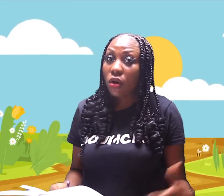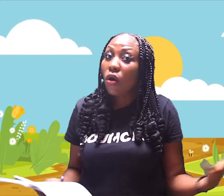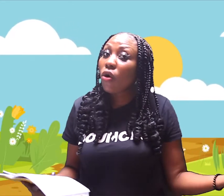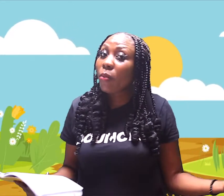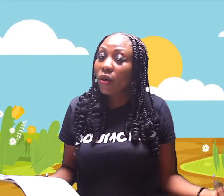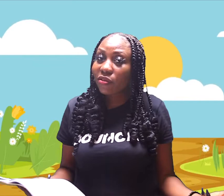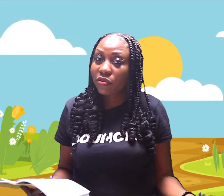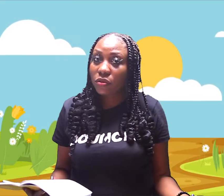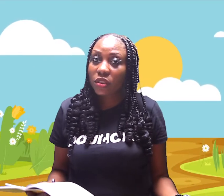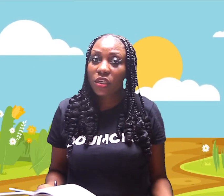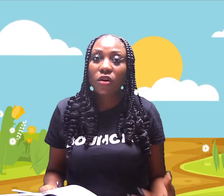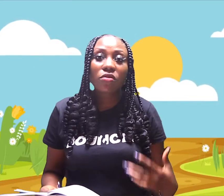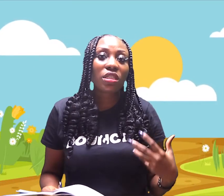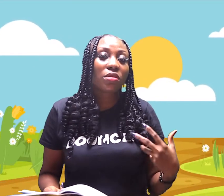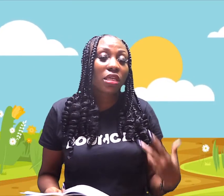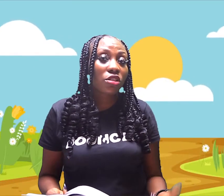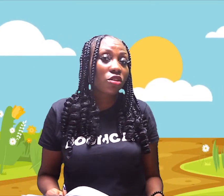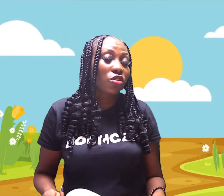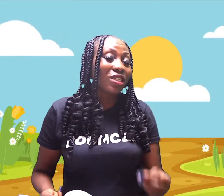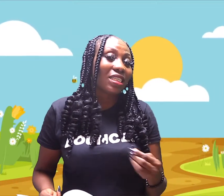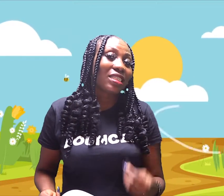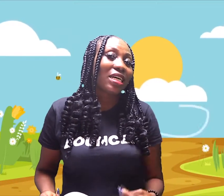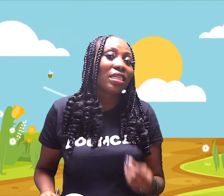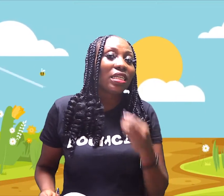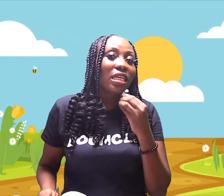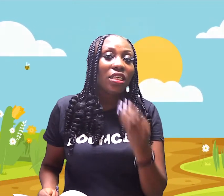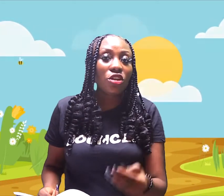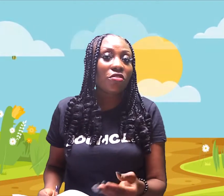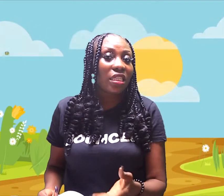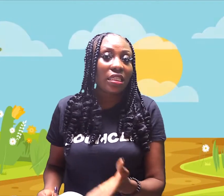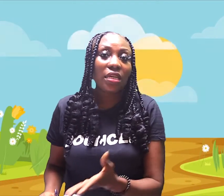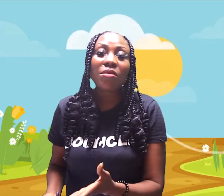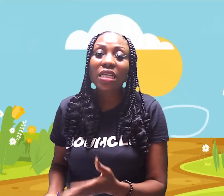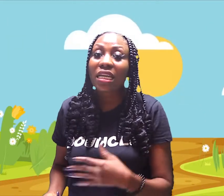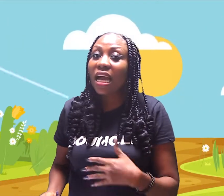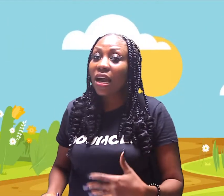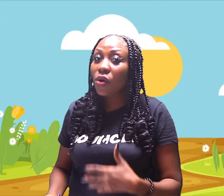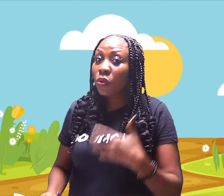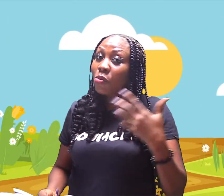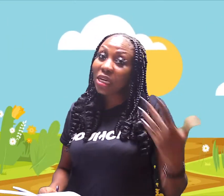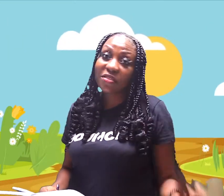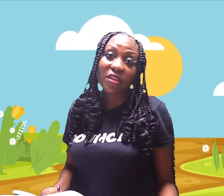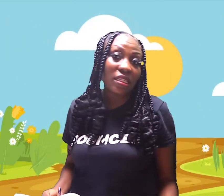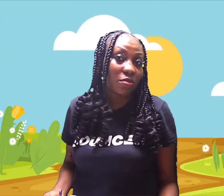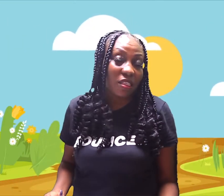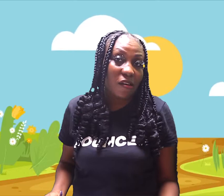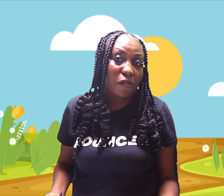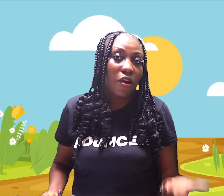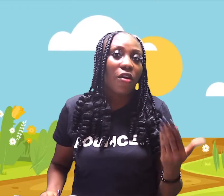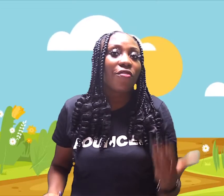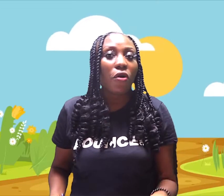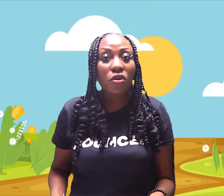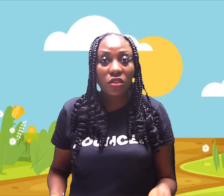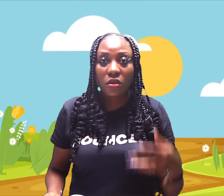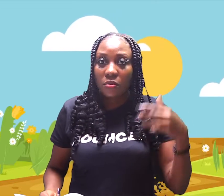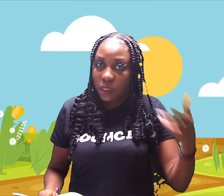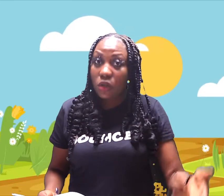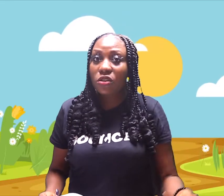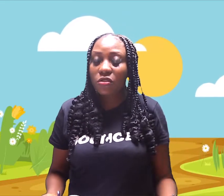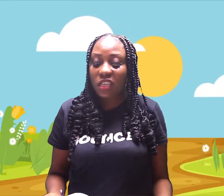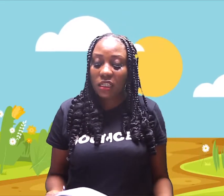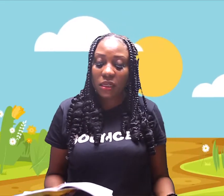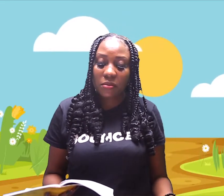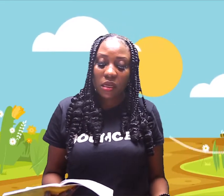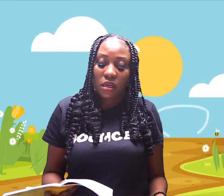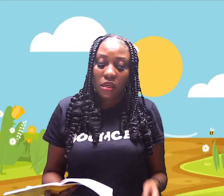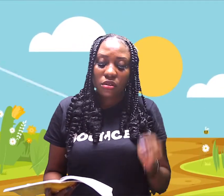God, all-powerful." He always makes us understand each of these names and how he will manifest himself for us